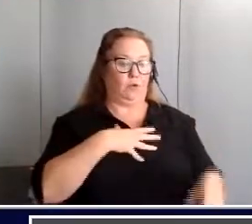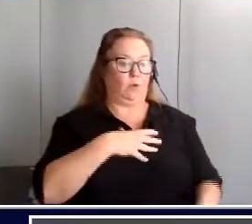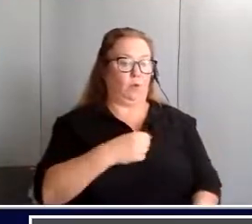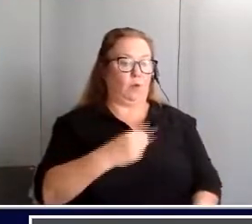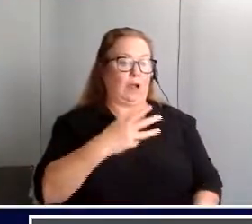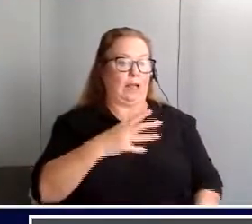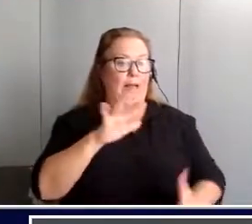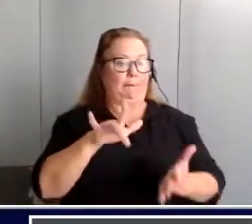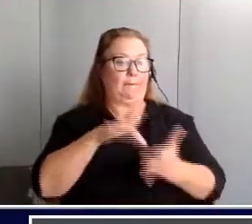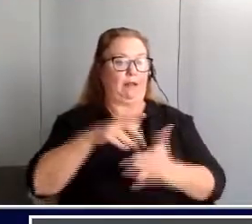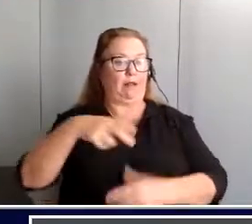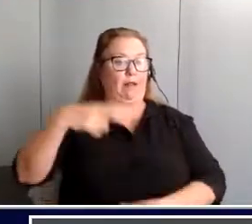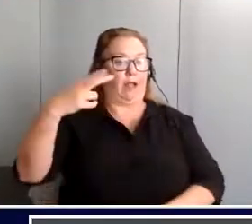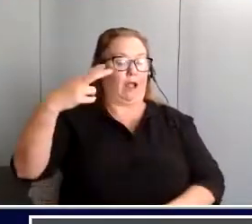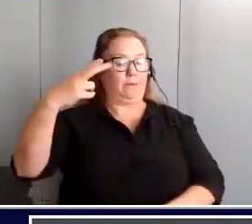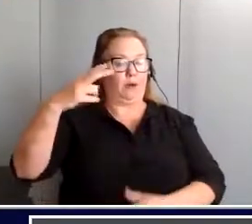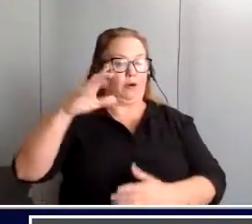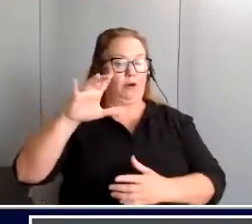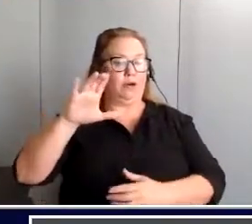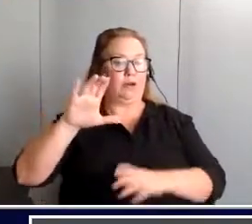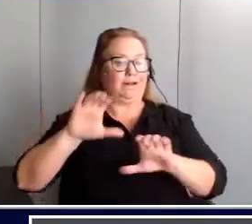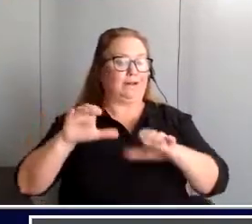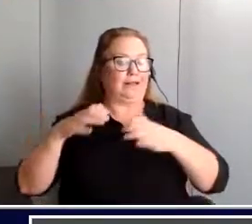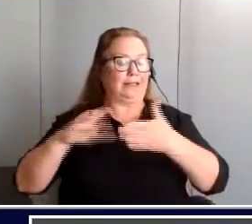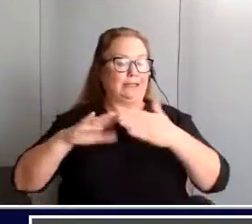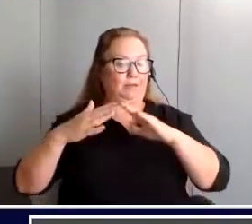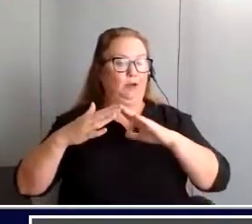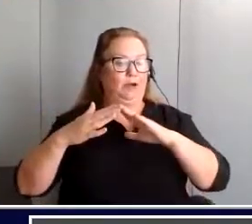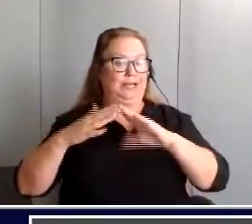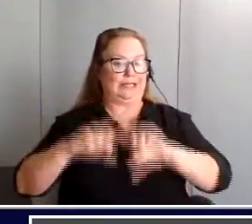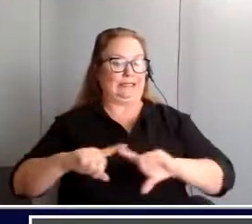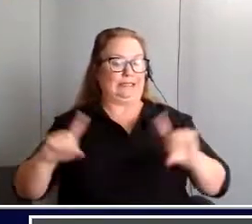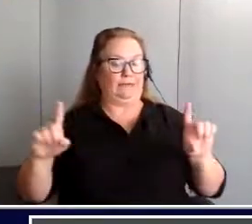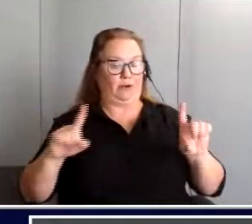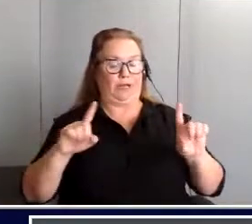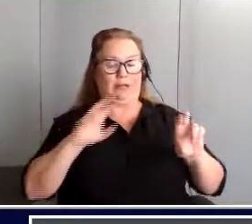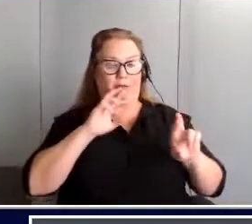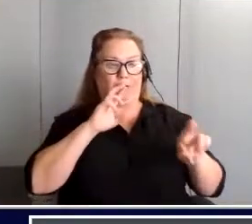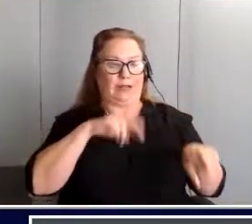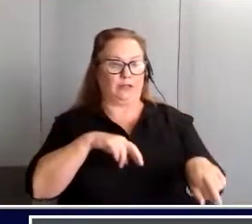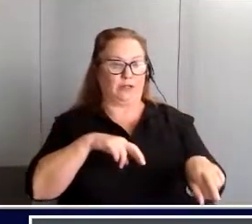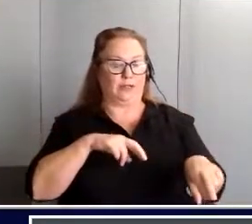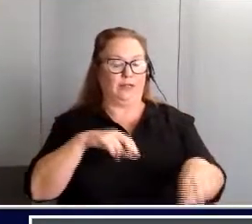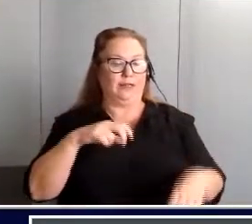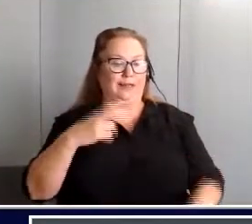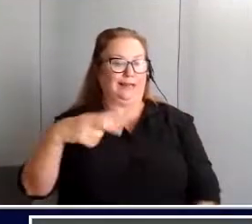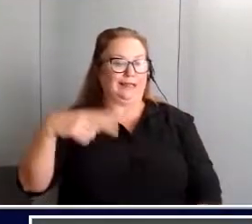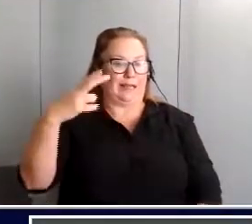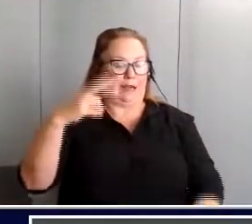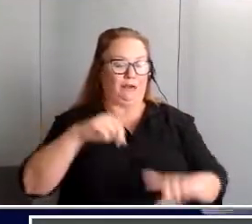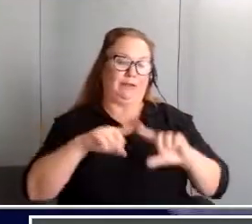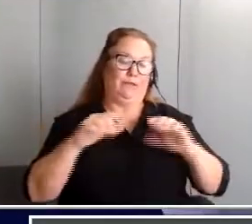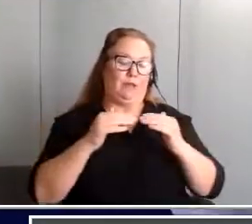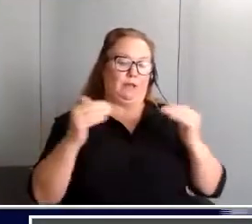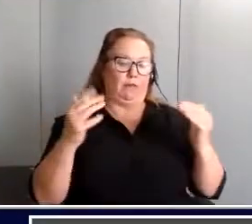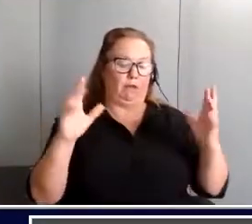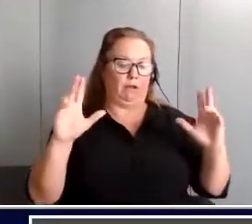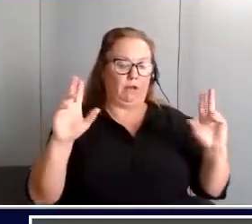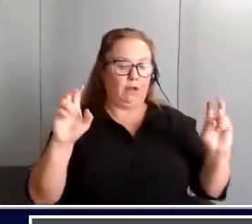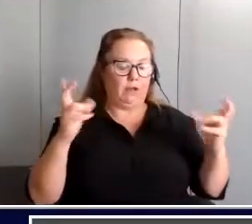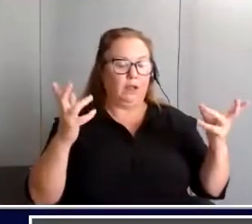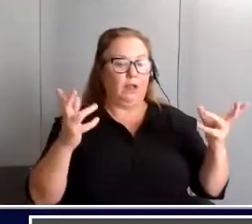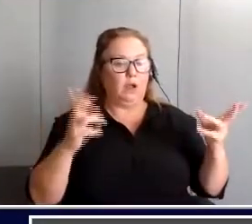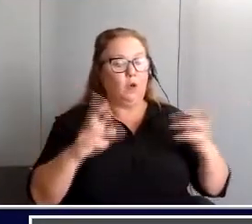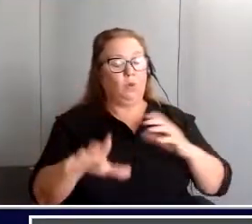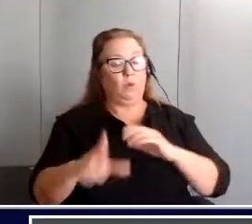the knowledge level and the reaction to that knowledge and how you interface with it is just at a different level. And what we find is